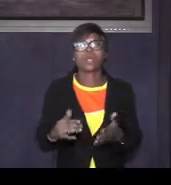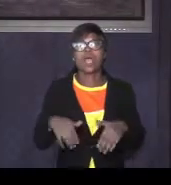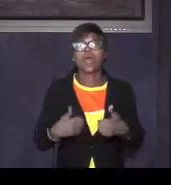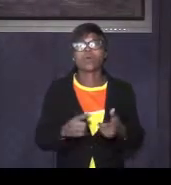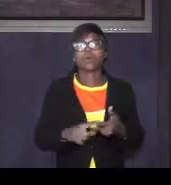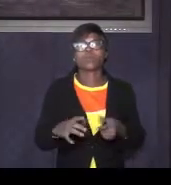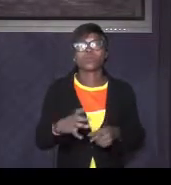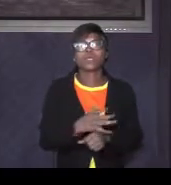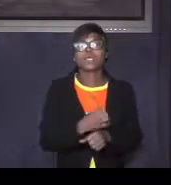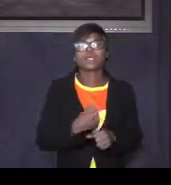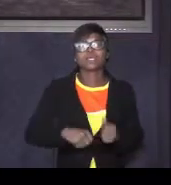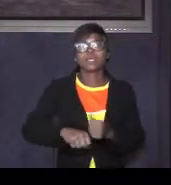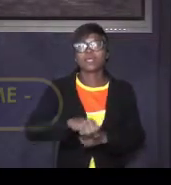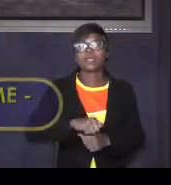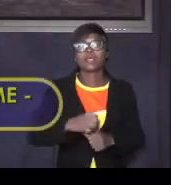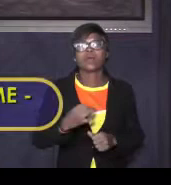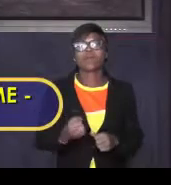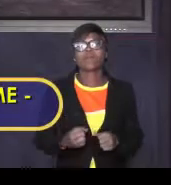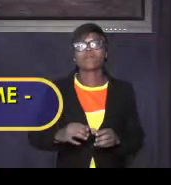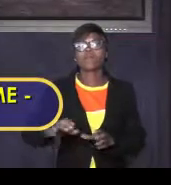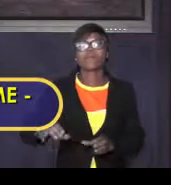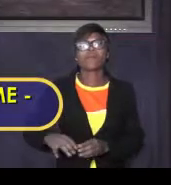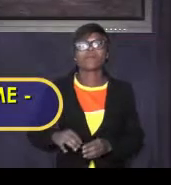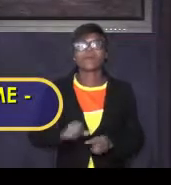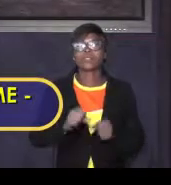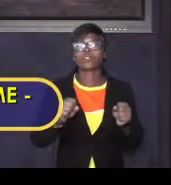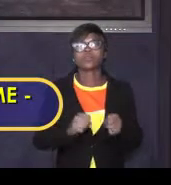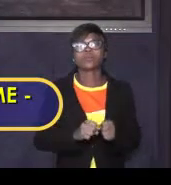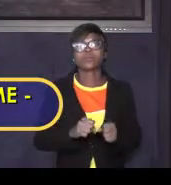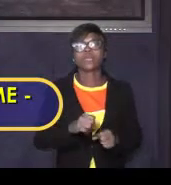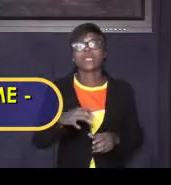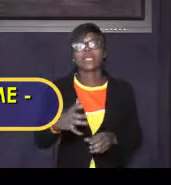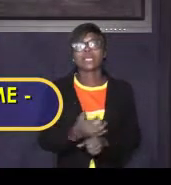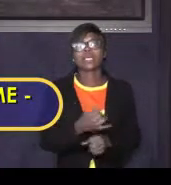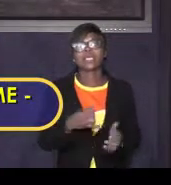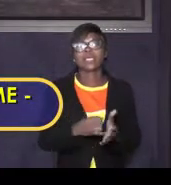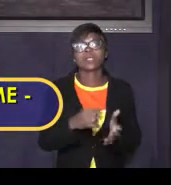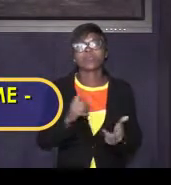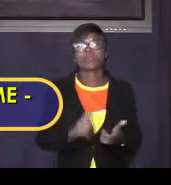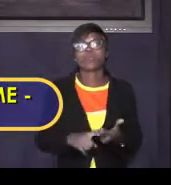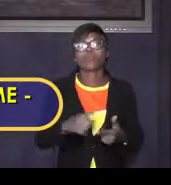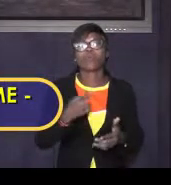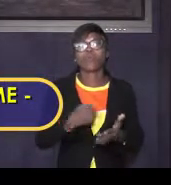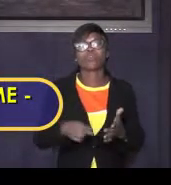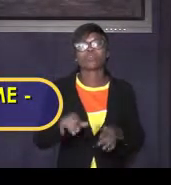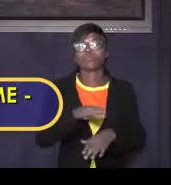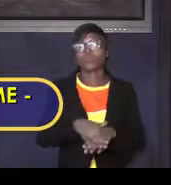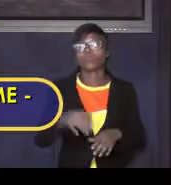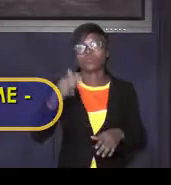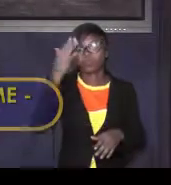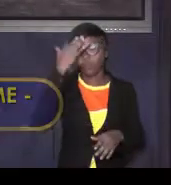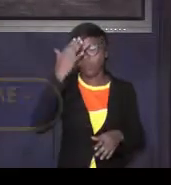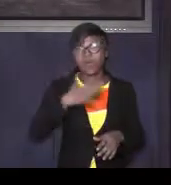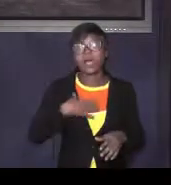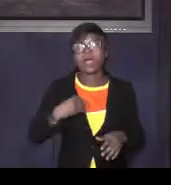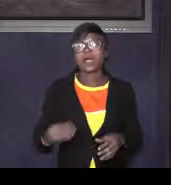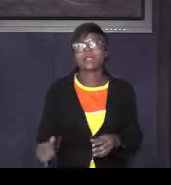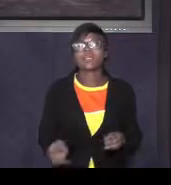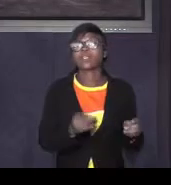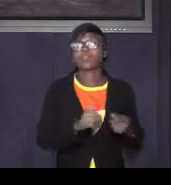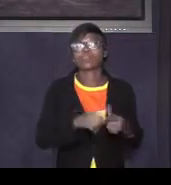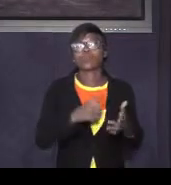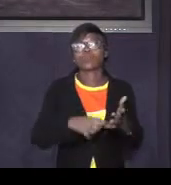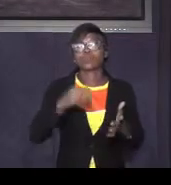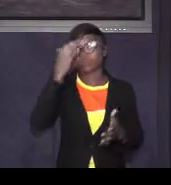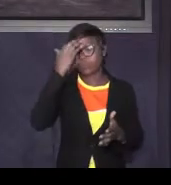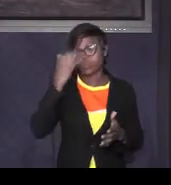area of compound shapes. Remember, all you have to do is take it from what you don't know, break it down into what you know, and you will